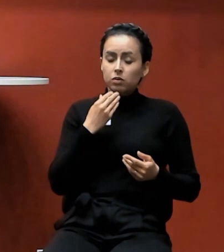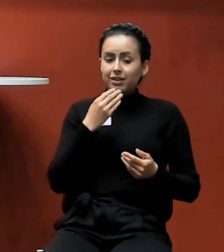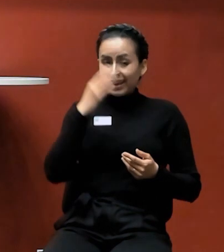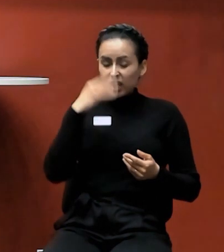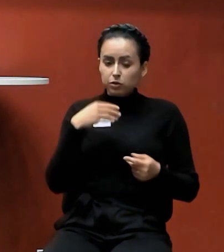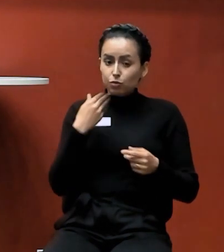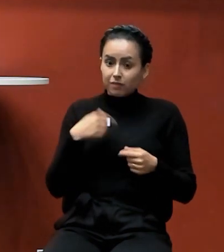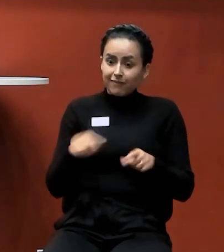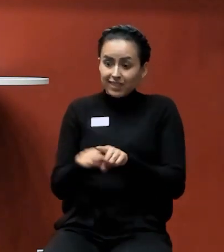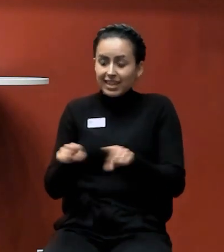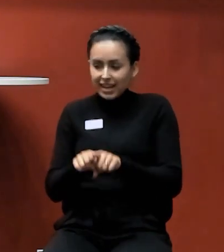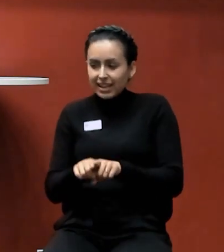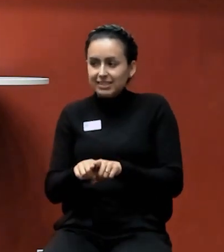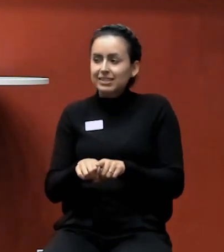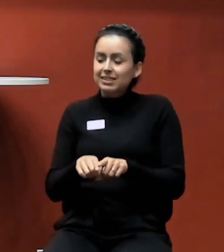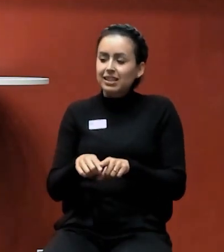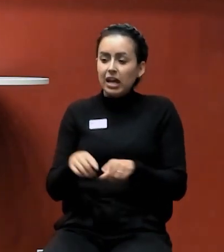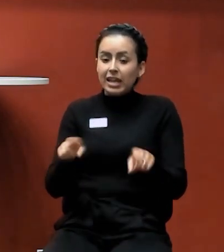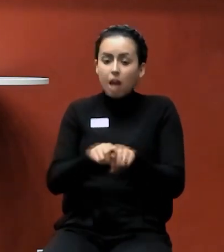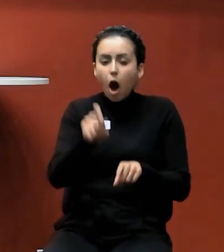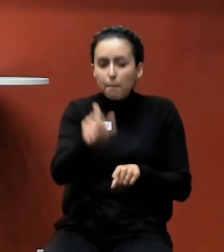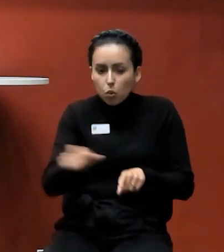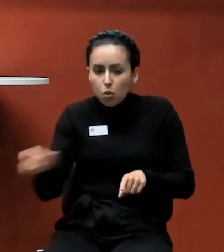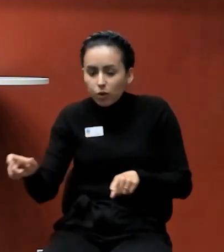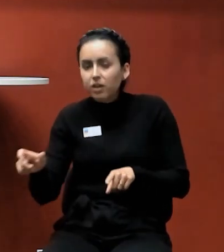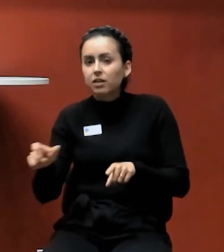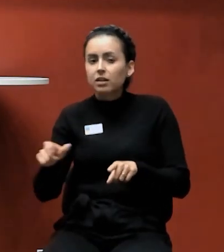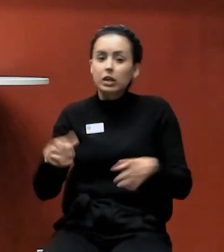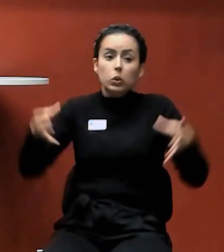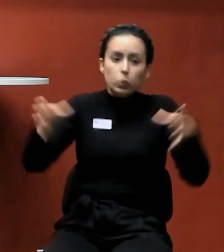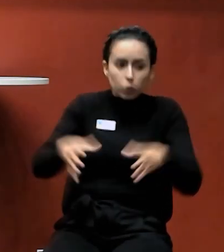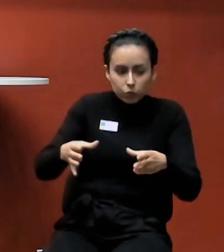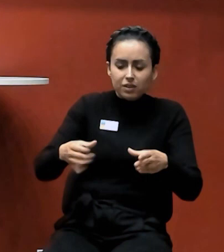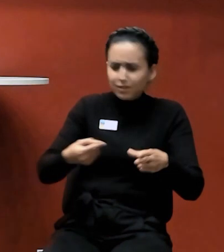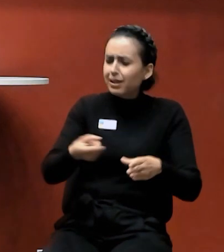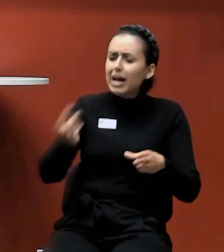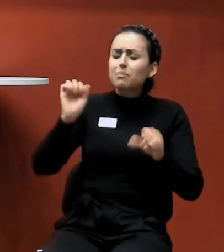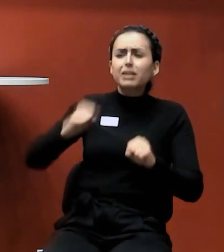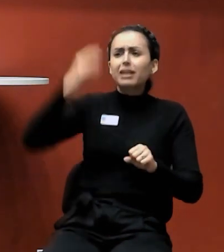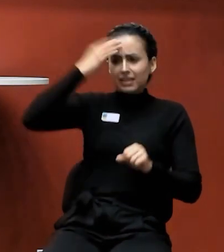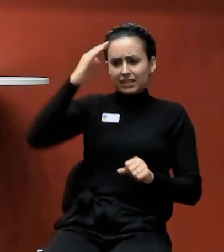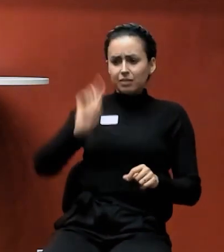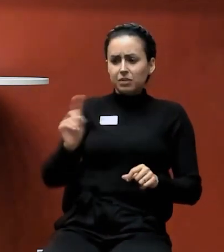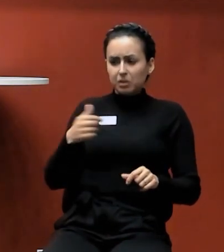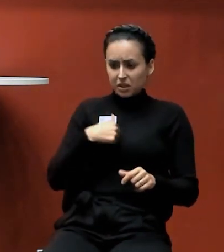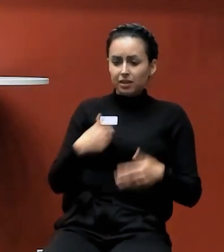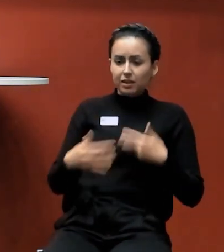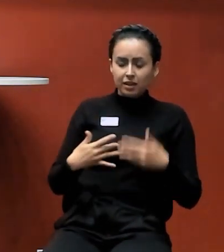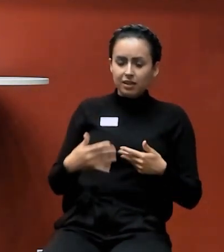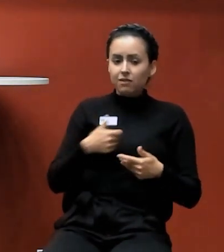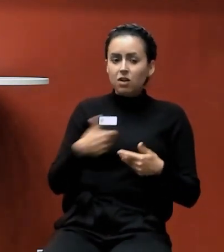my neighbors, my community. They need to know. And it's not all about